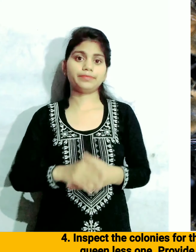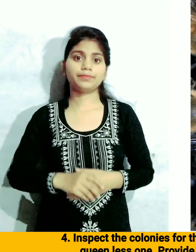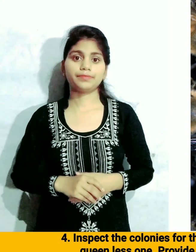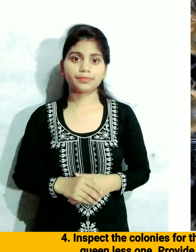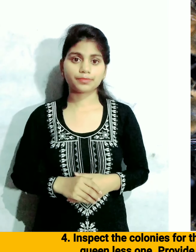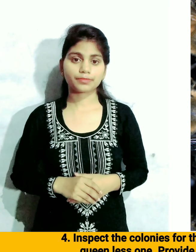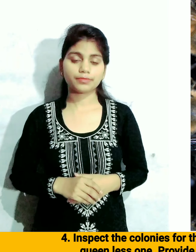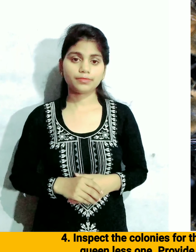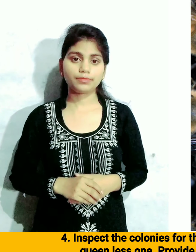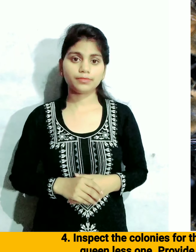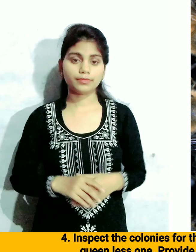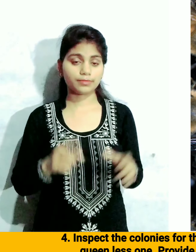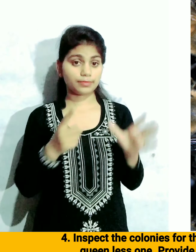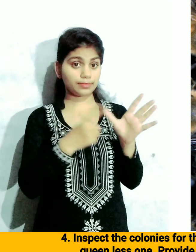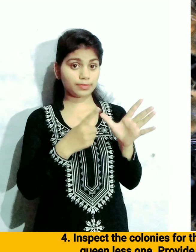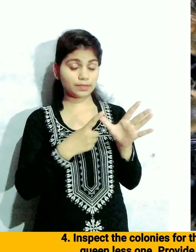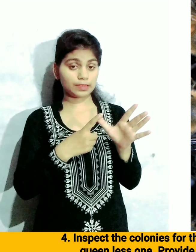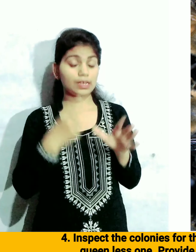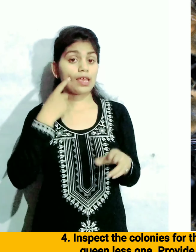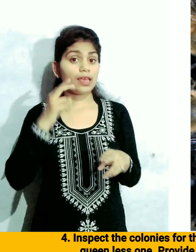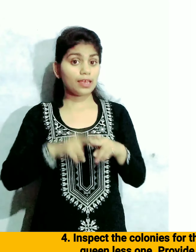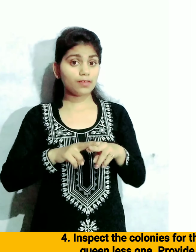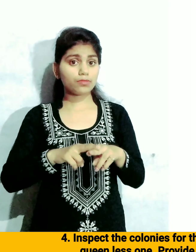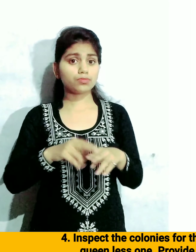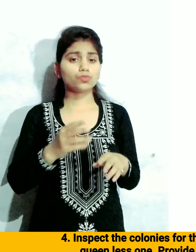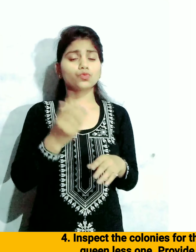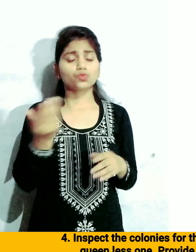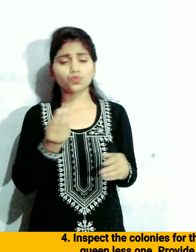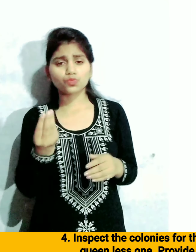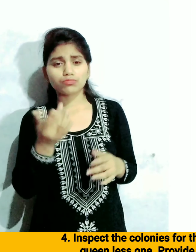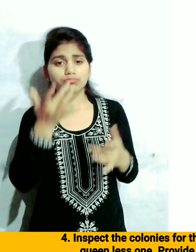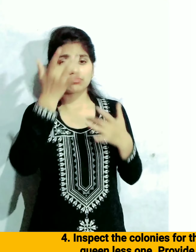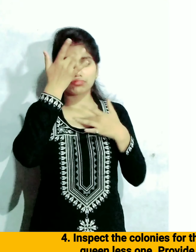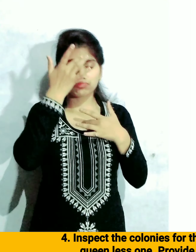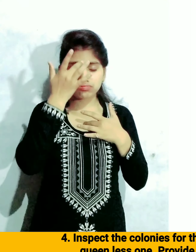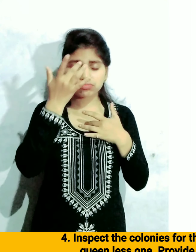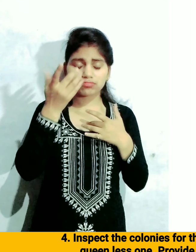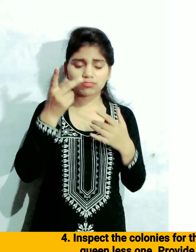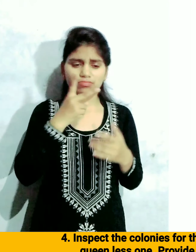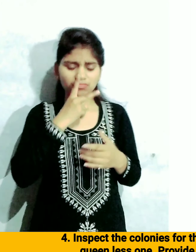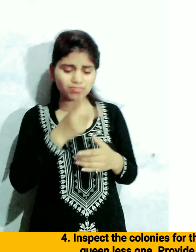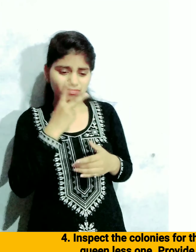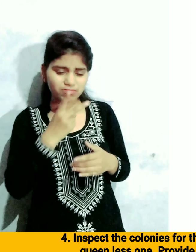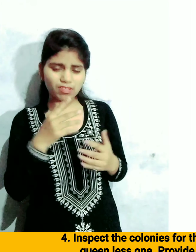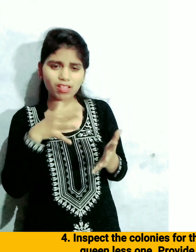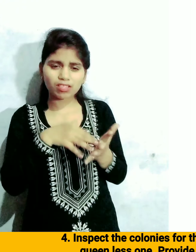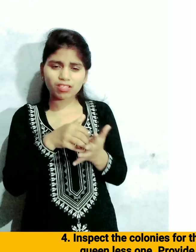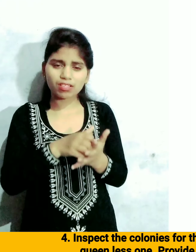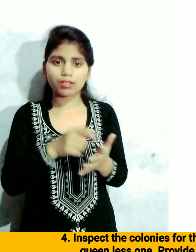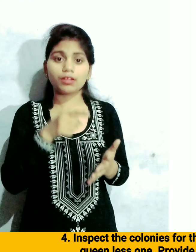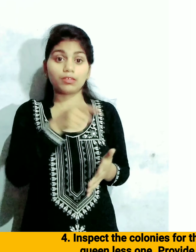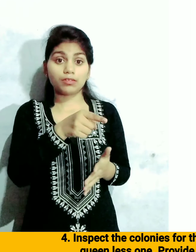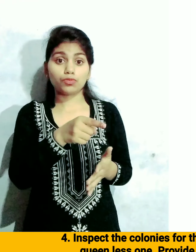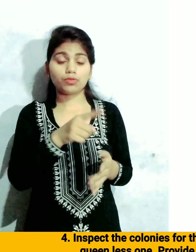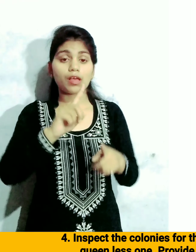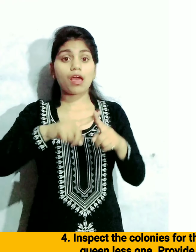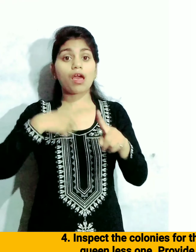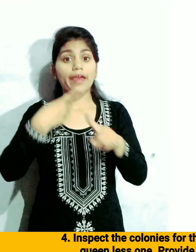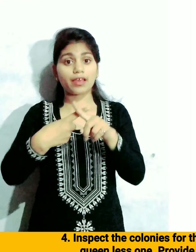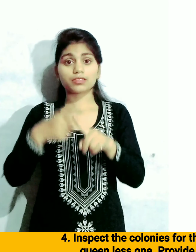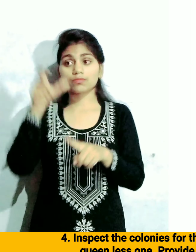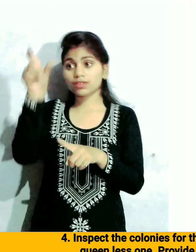Number 5. If some suspected disease symptoms are seen, get